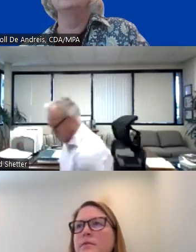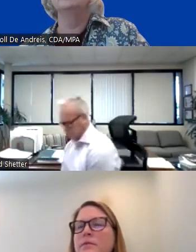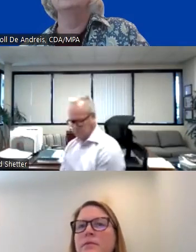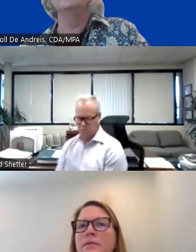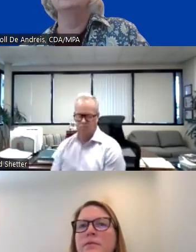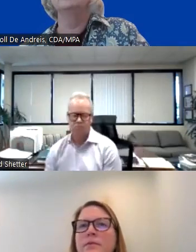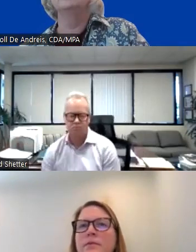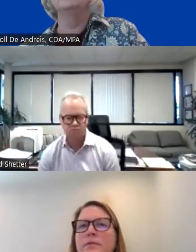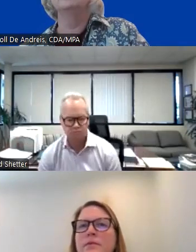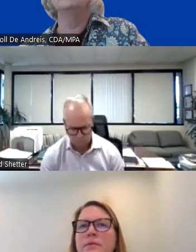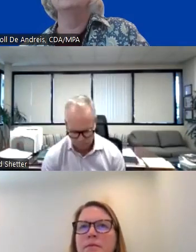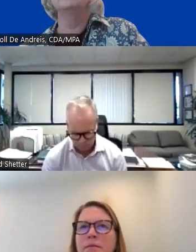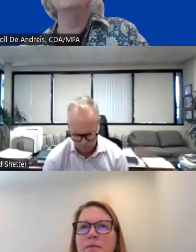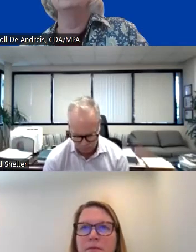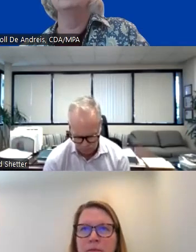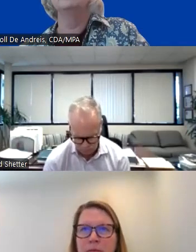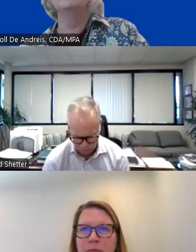these types of programs.